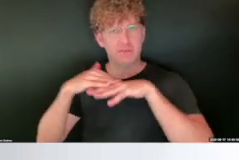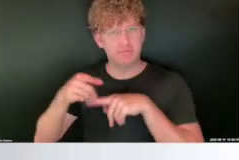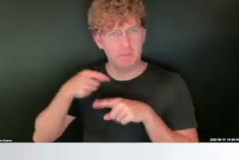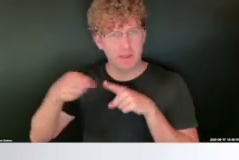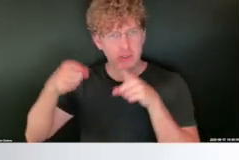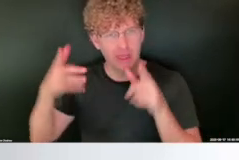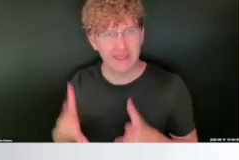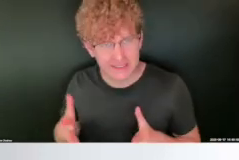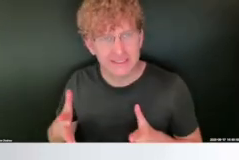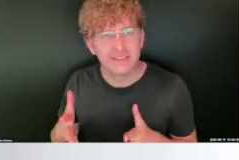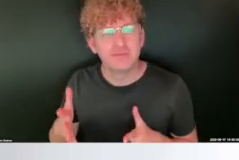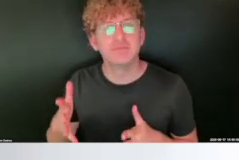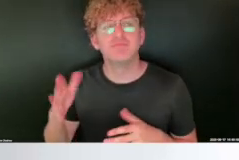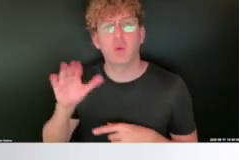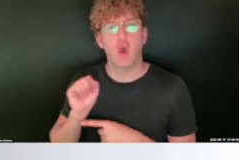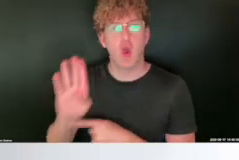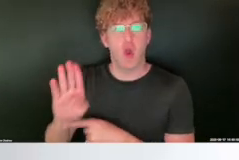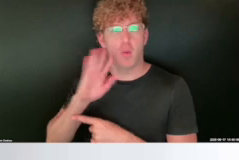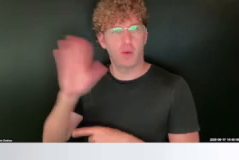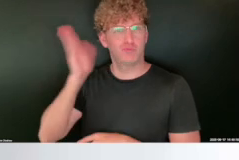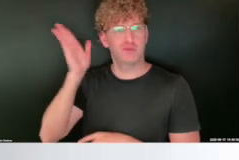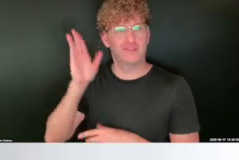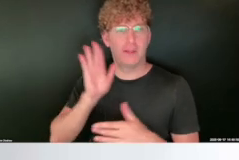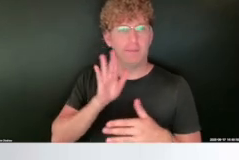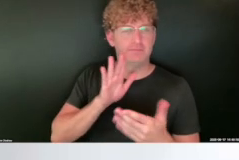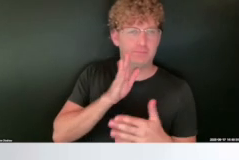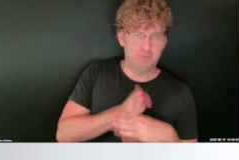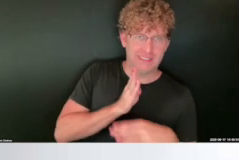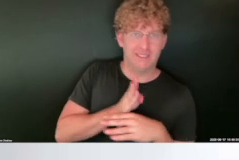duty investments. Overall, next slide, please.